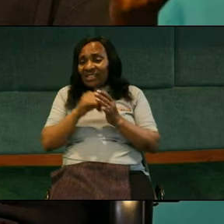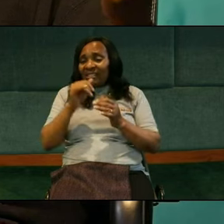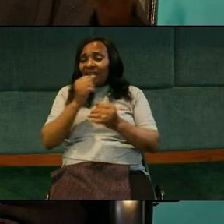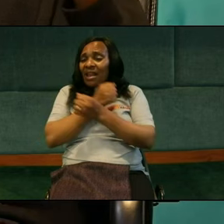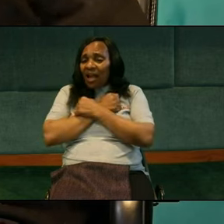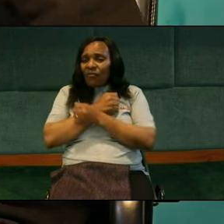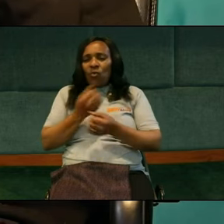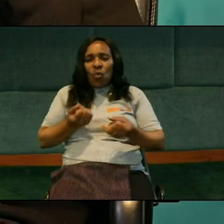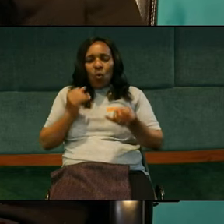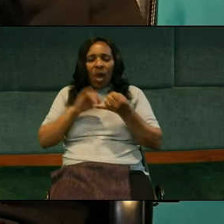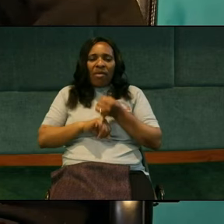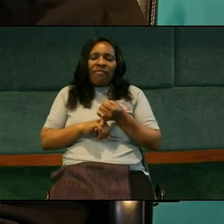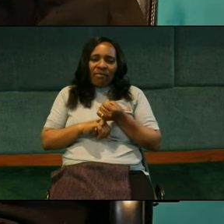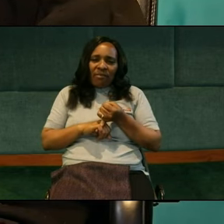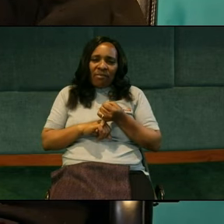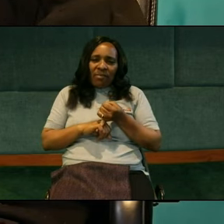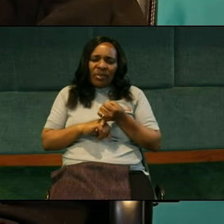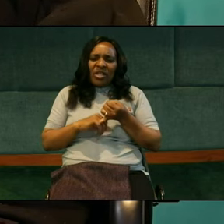this is his lovely wife. Yes. So